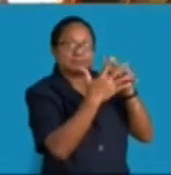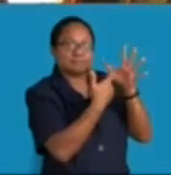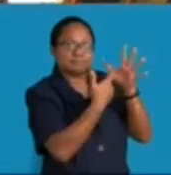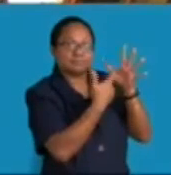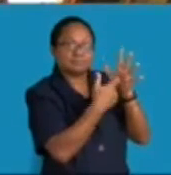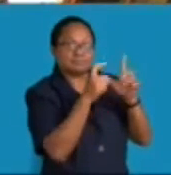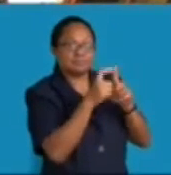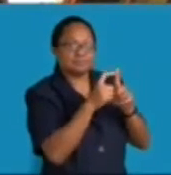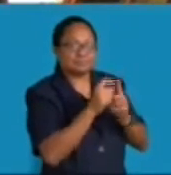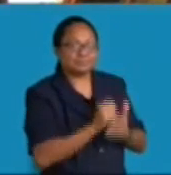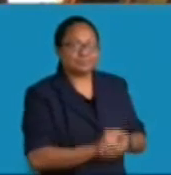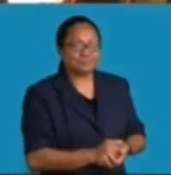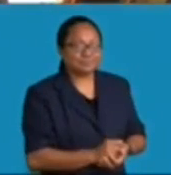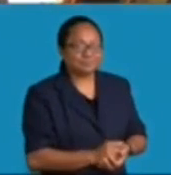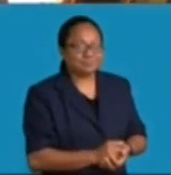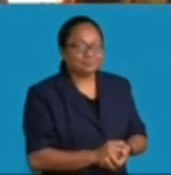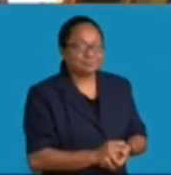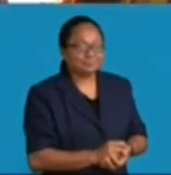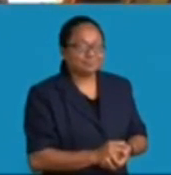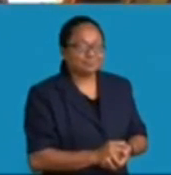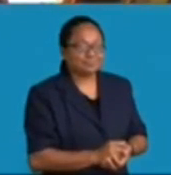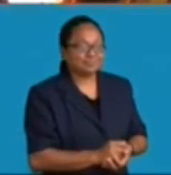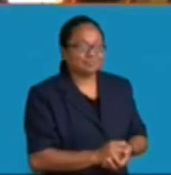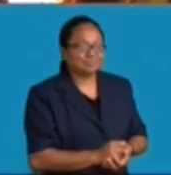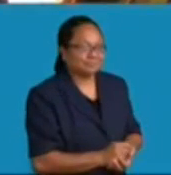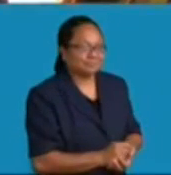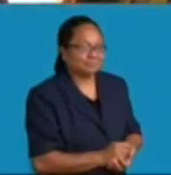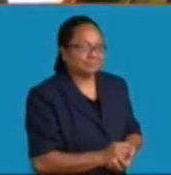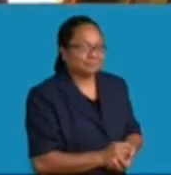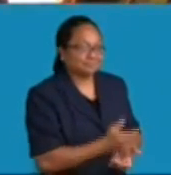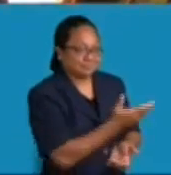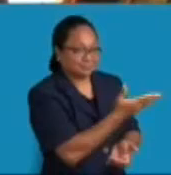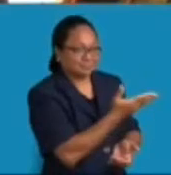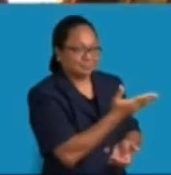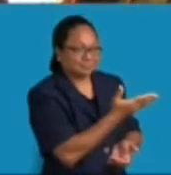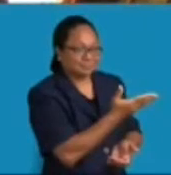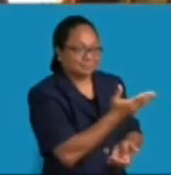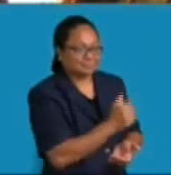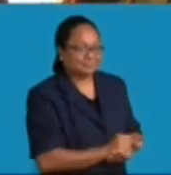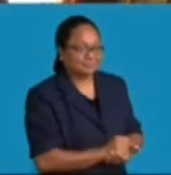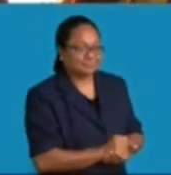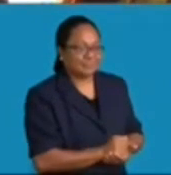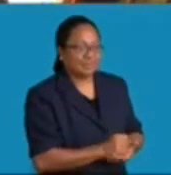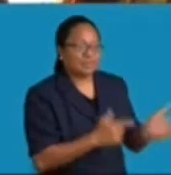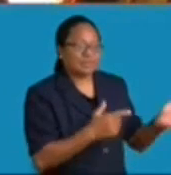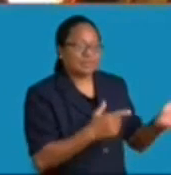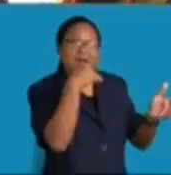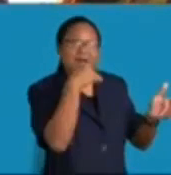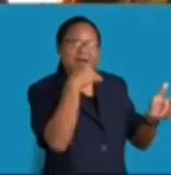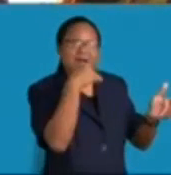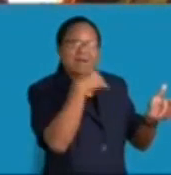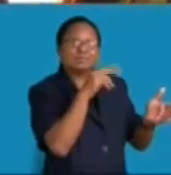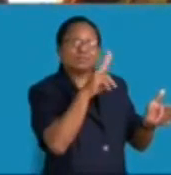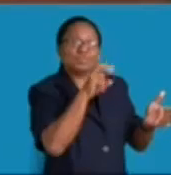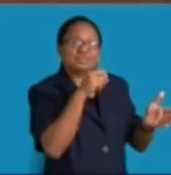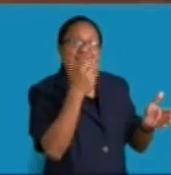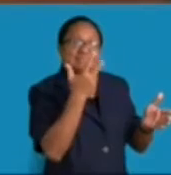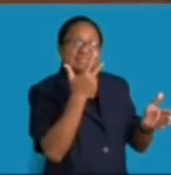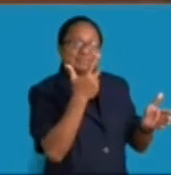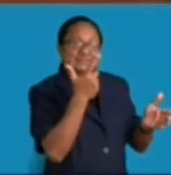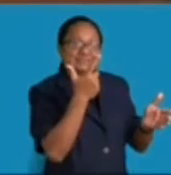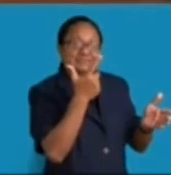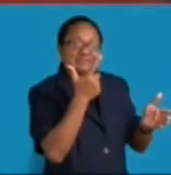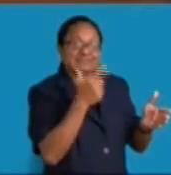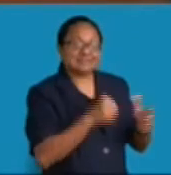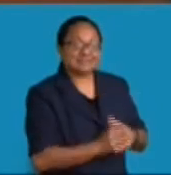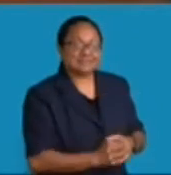Thank you, Madam Speaker. I rise to ask question 100 of 2017 in my name to the Honourable Minister for Defence